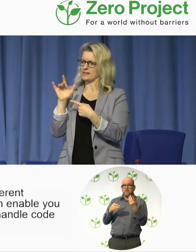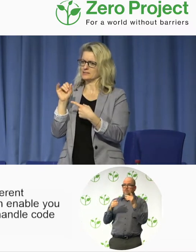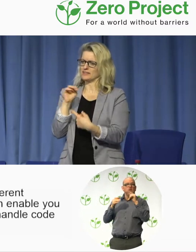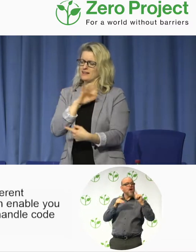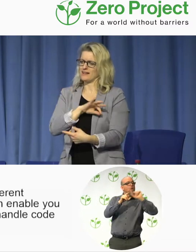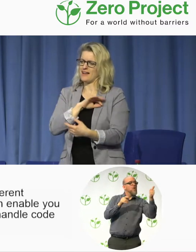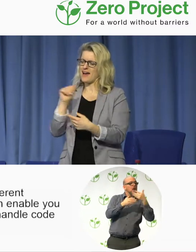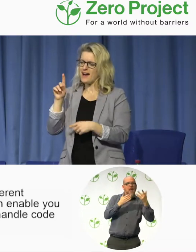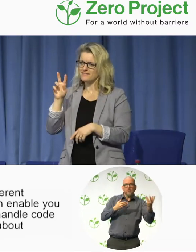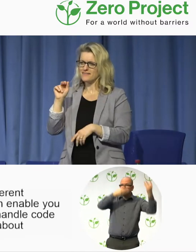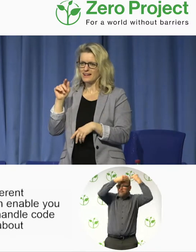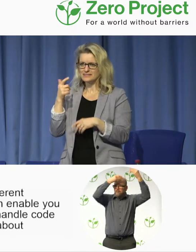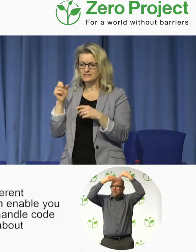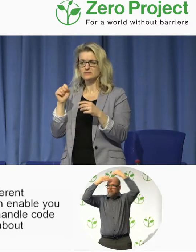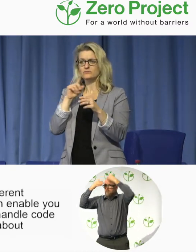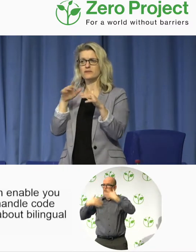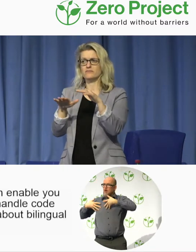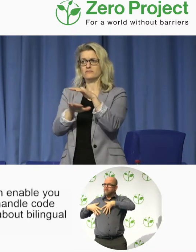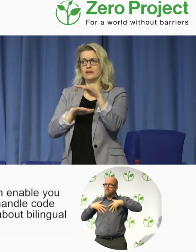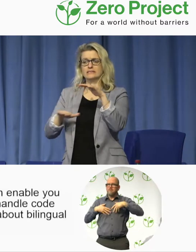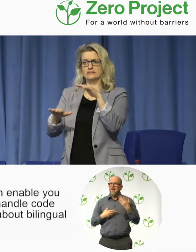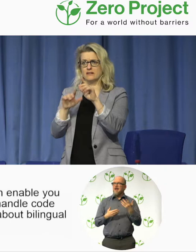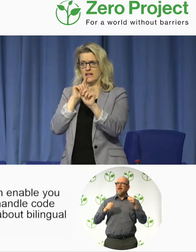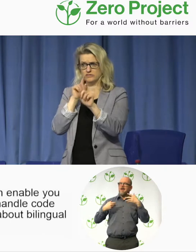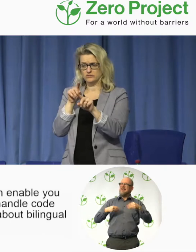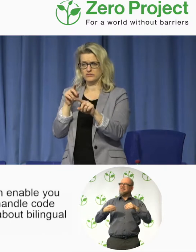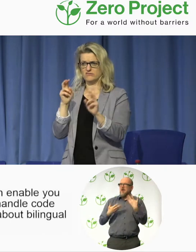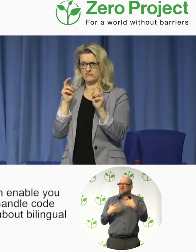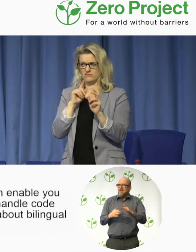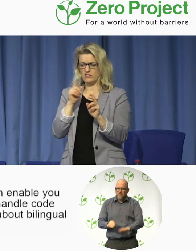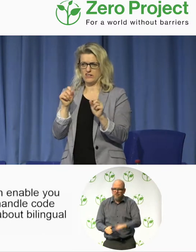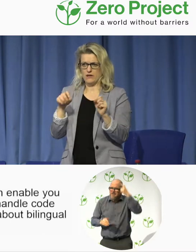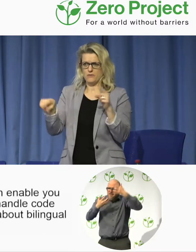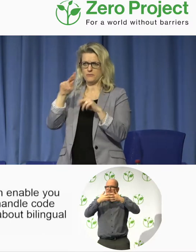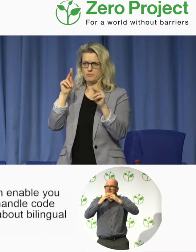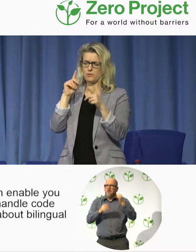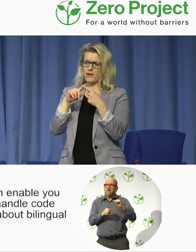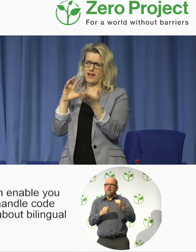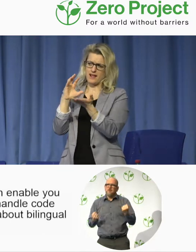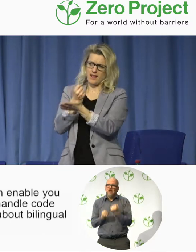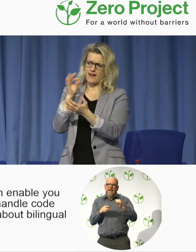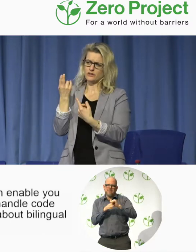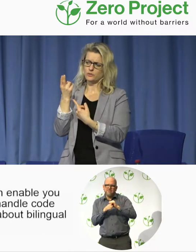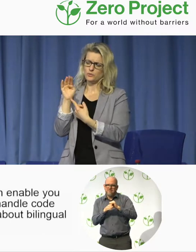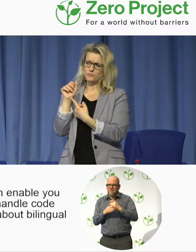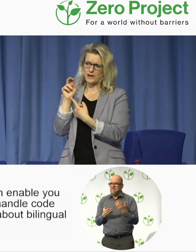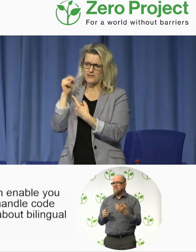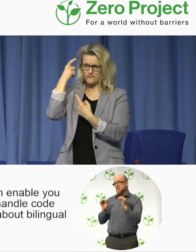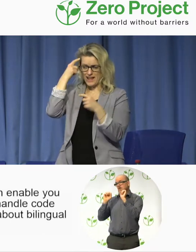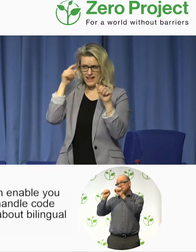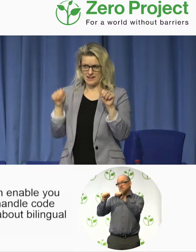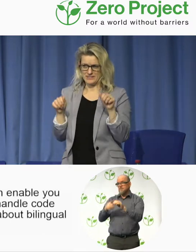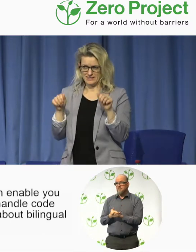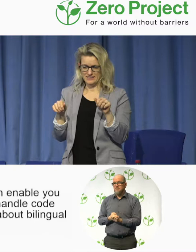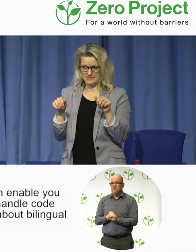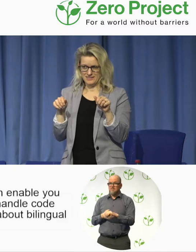There's an interesting new finding about bilingual advantages. And the basic answer is that